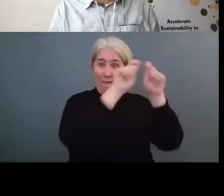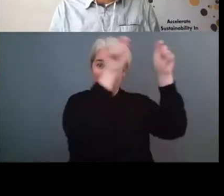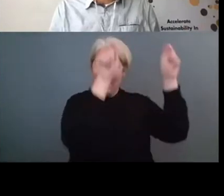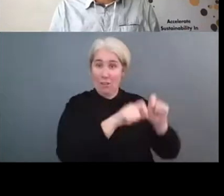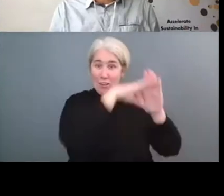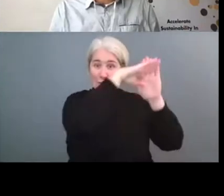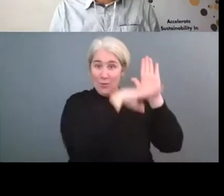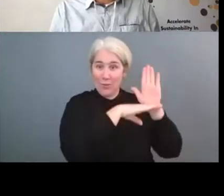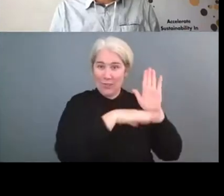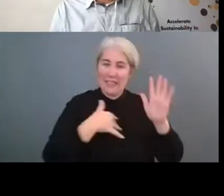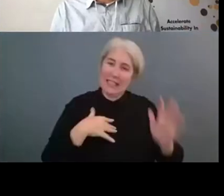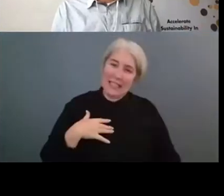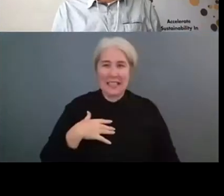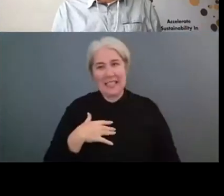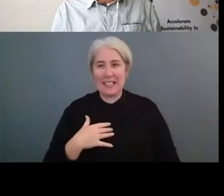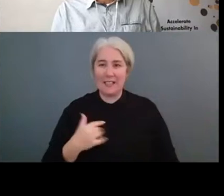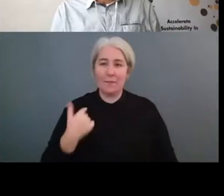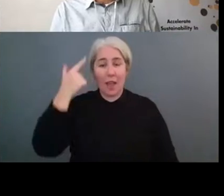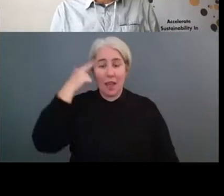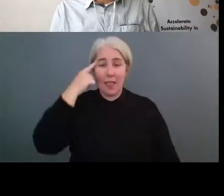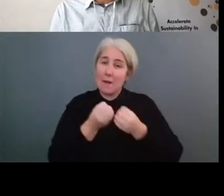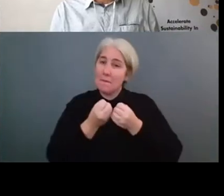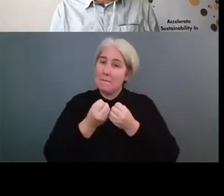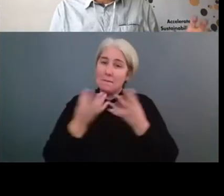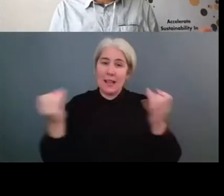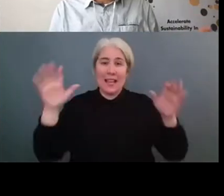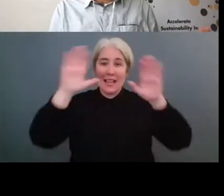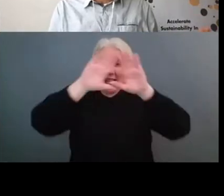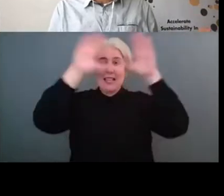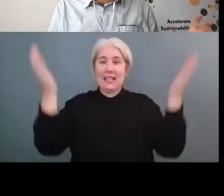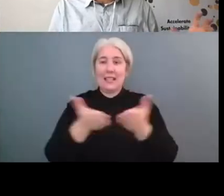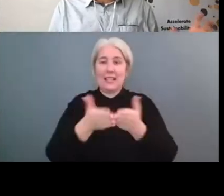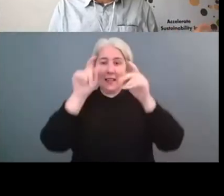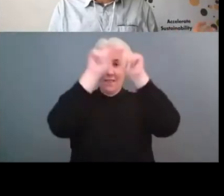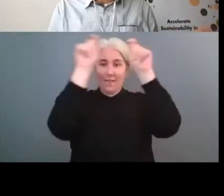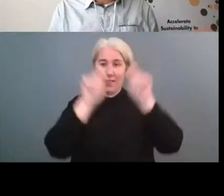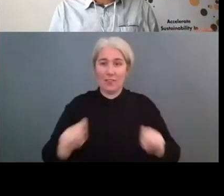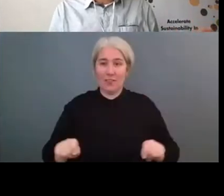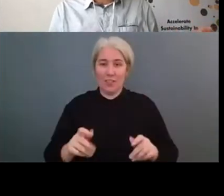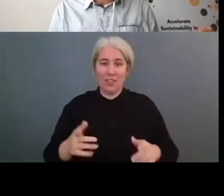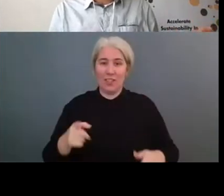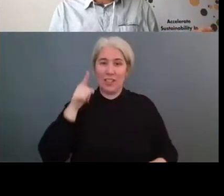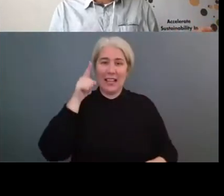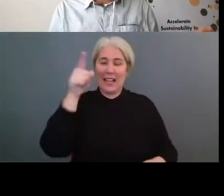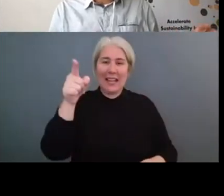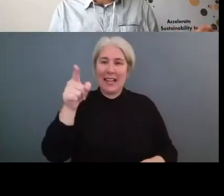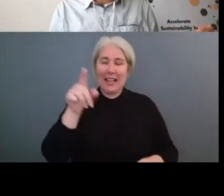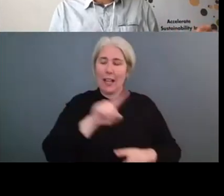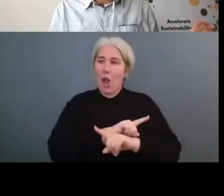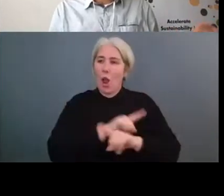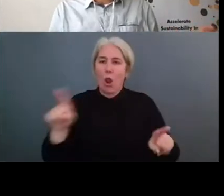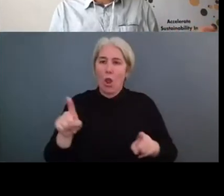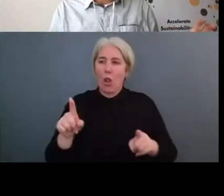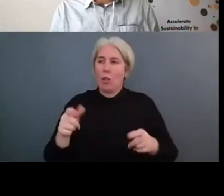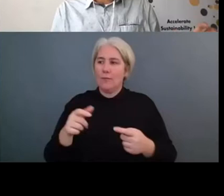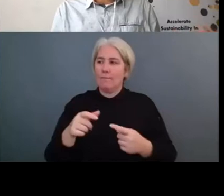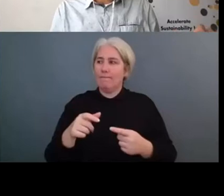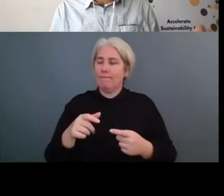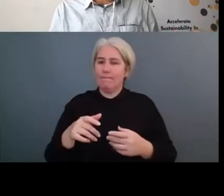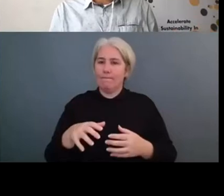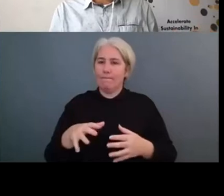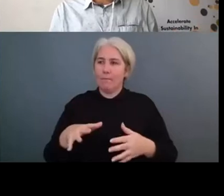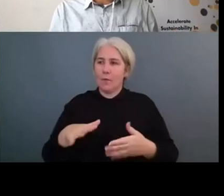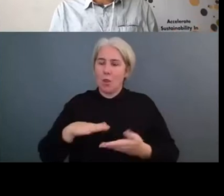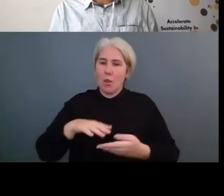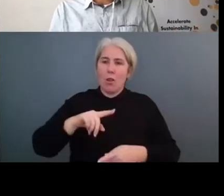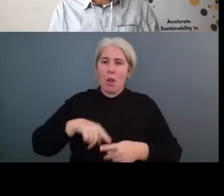still see a lot of international federations that don't necessarily have the footprint of their event. So you're going to have a very